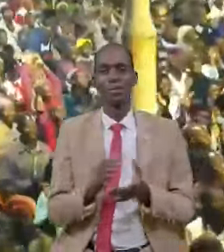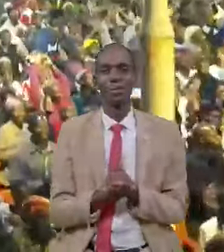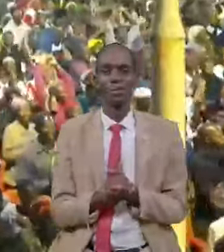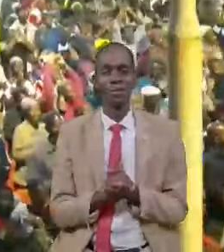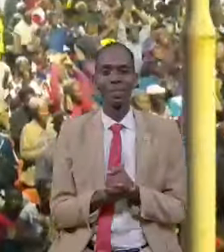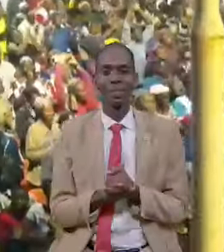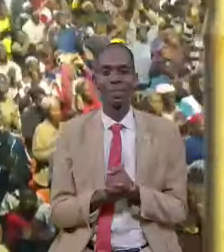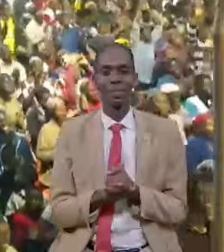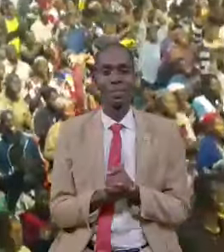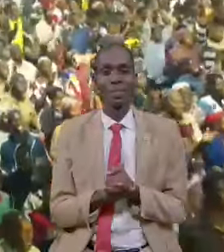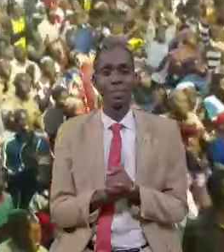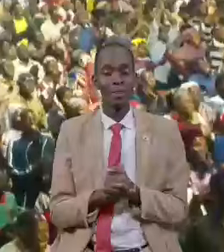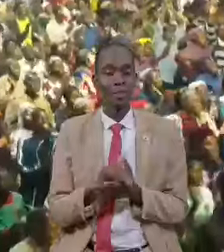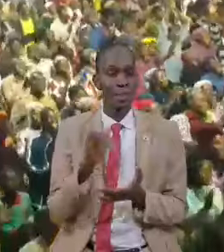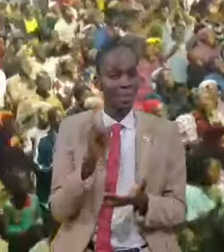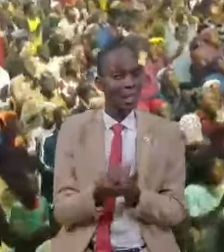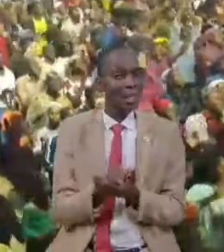That's amen.